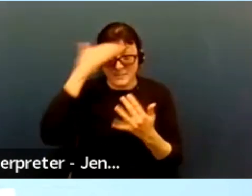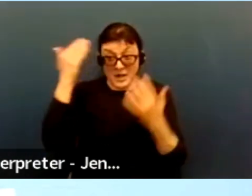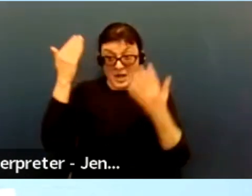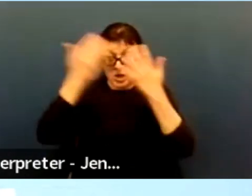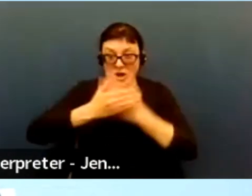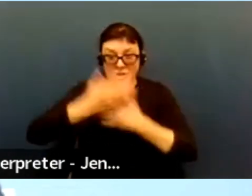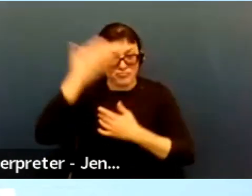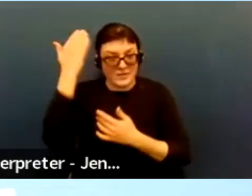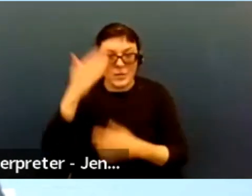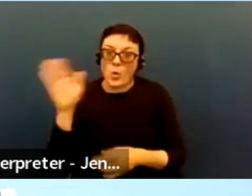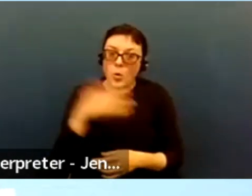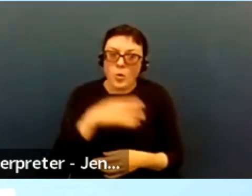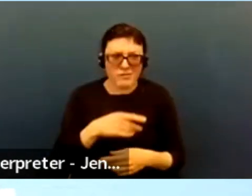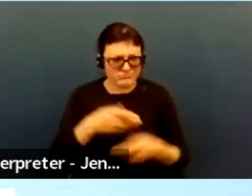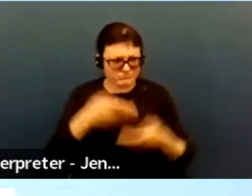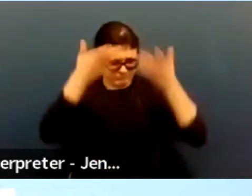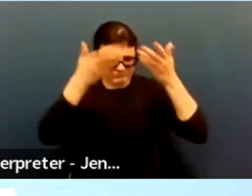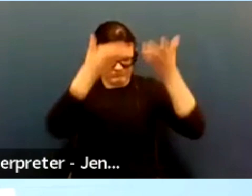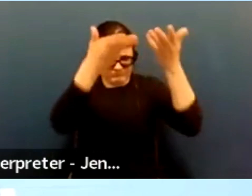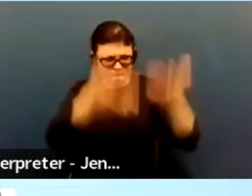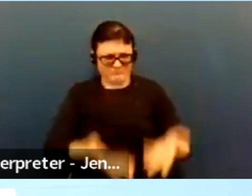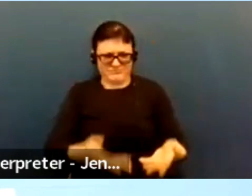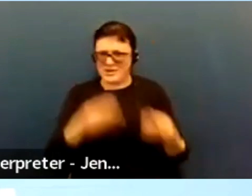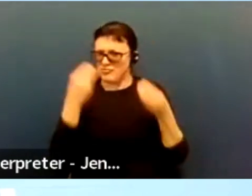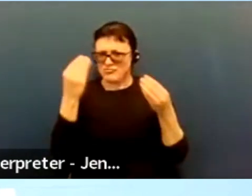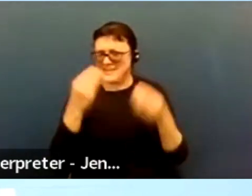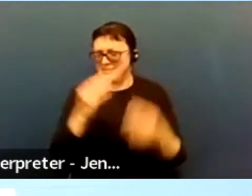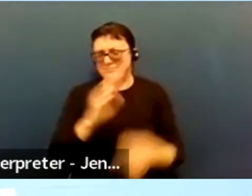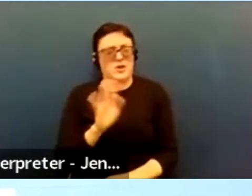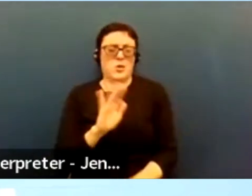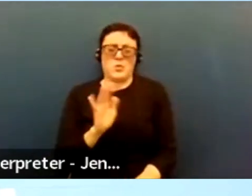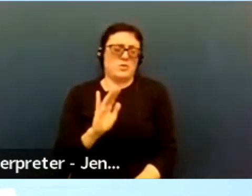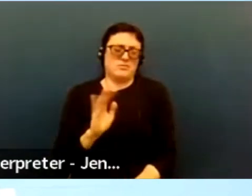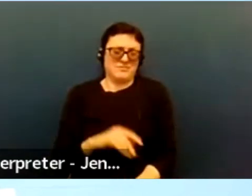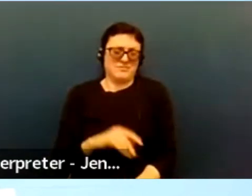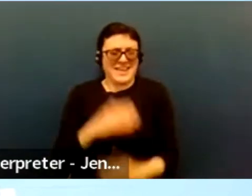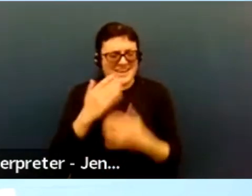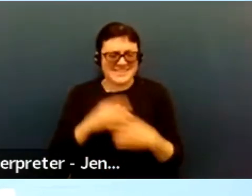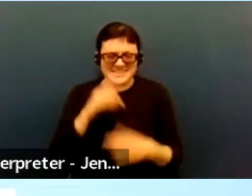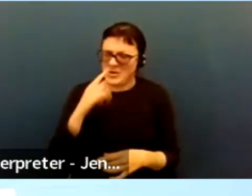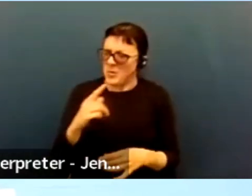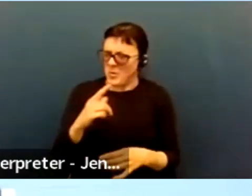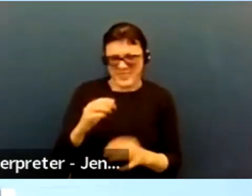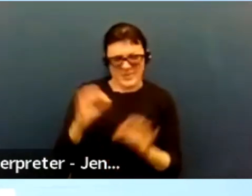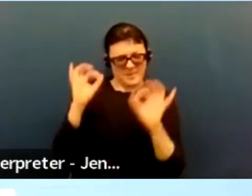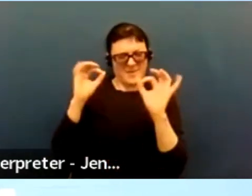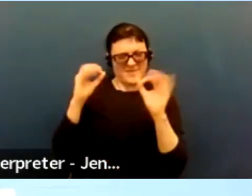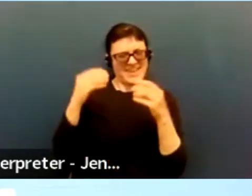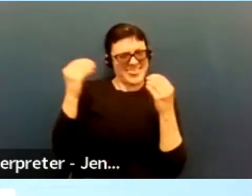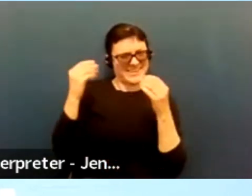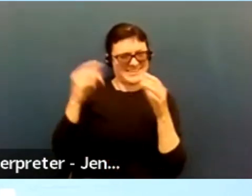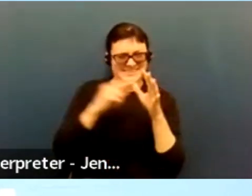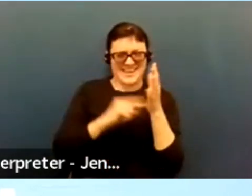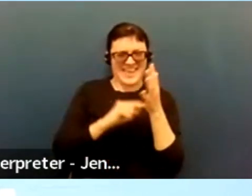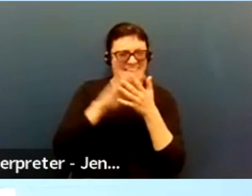interpreted. I've never ever seen a production of Midsummer Night's Dream where anyone looks even vaguely